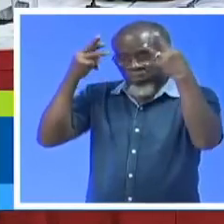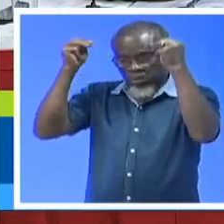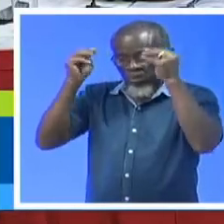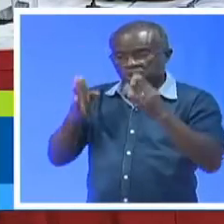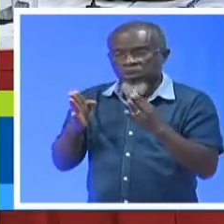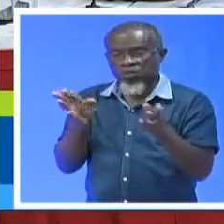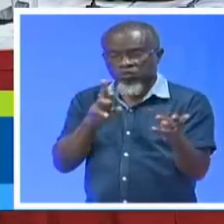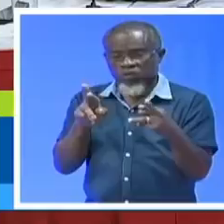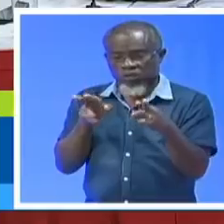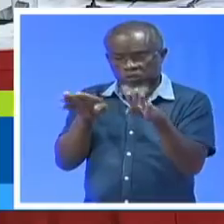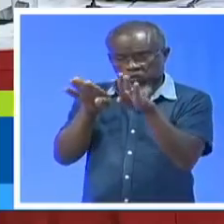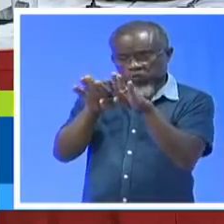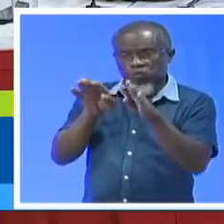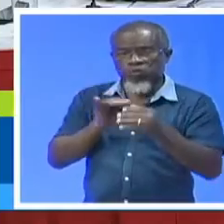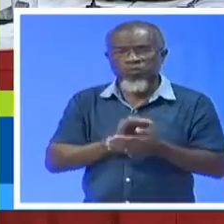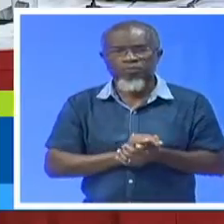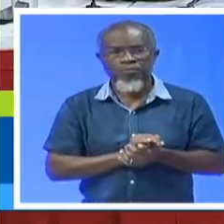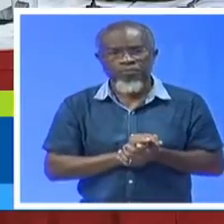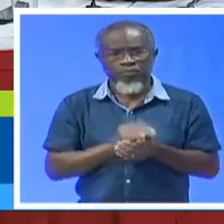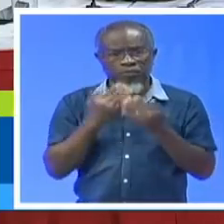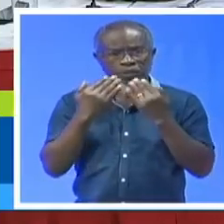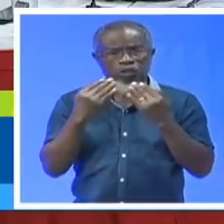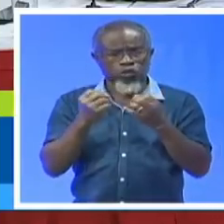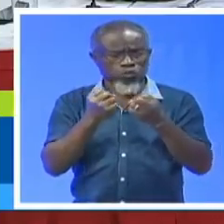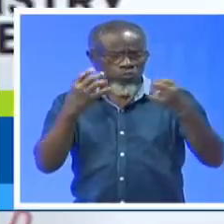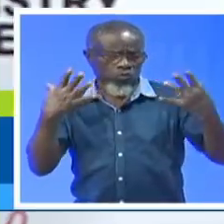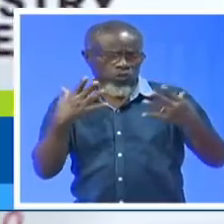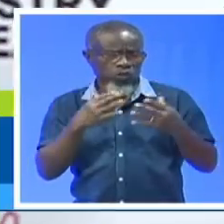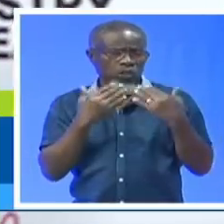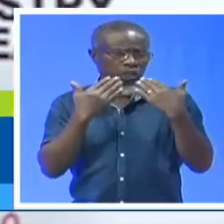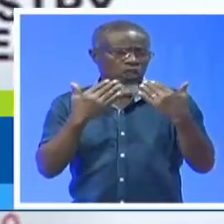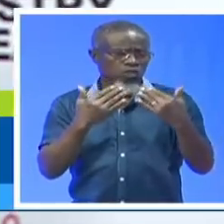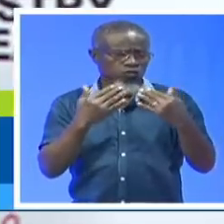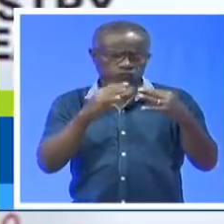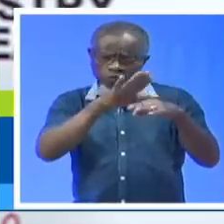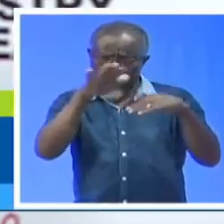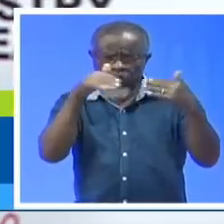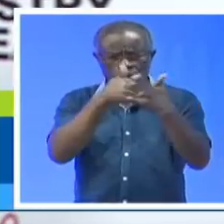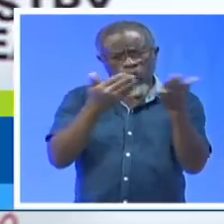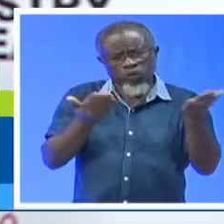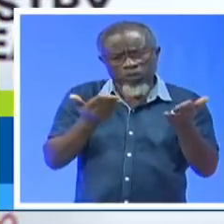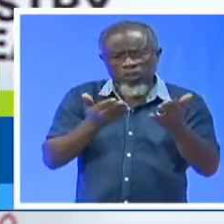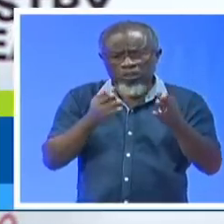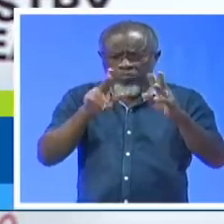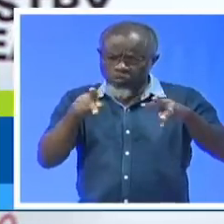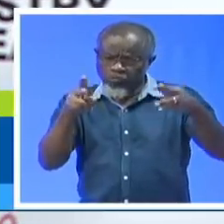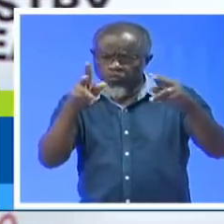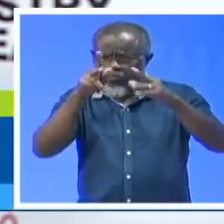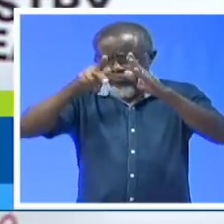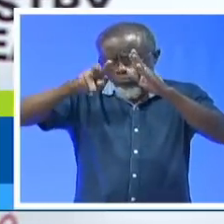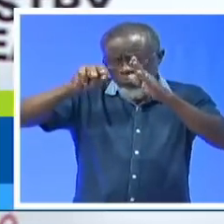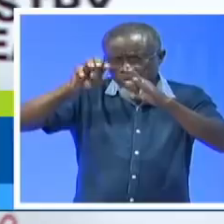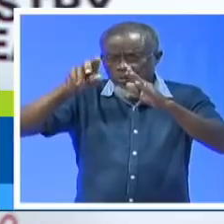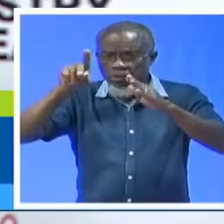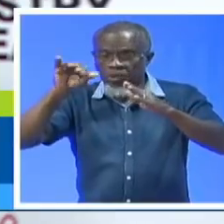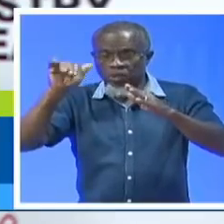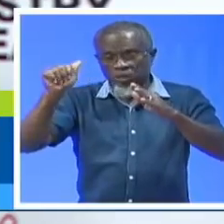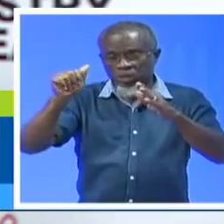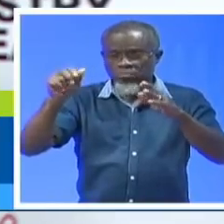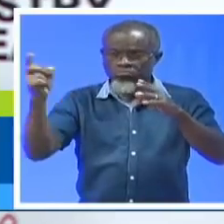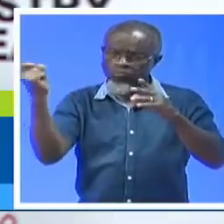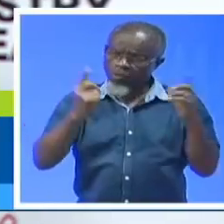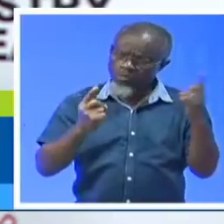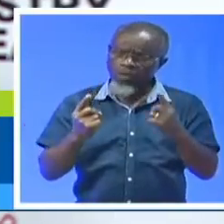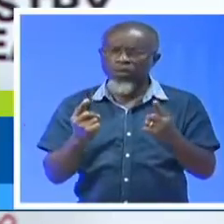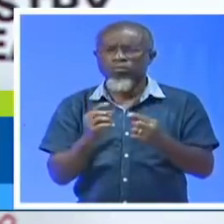his closing statements. Thank you very much, Al, and thank you for the panel this morning. Thank you, ladies and gentlemen of the media, for once again coming out. At